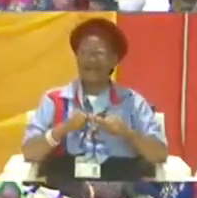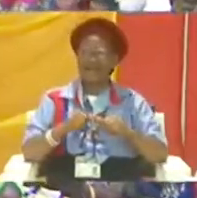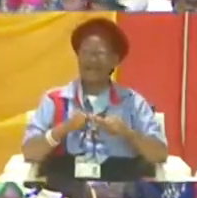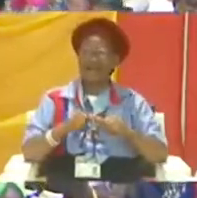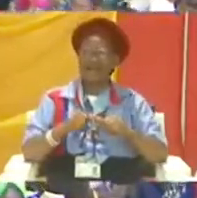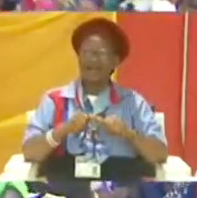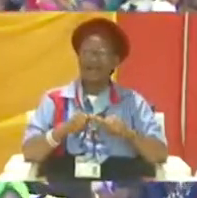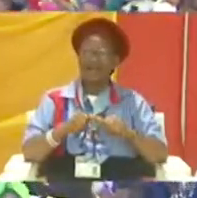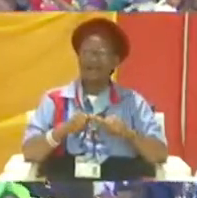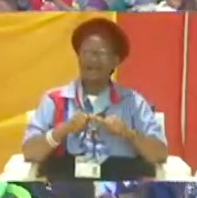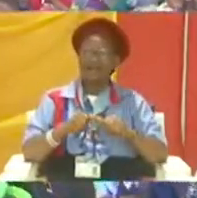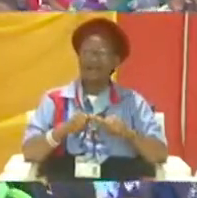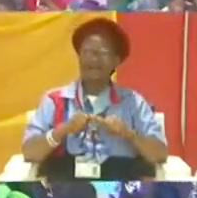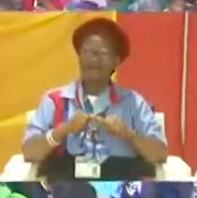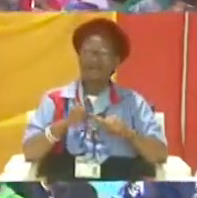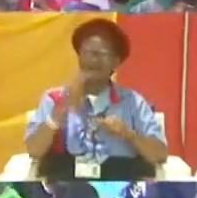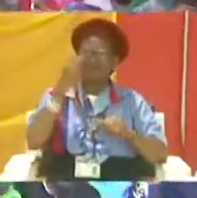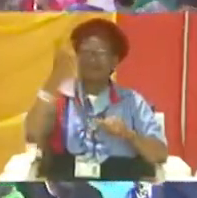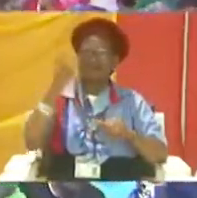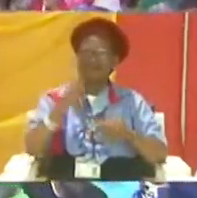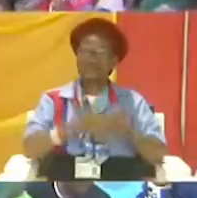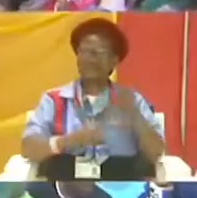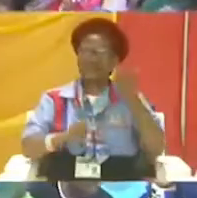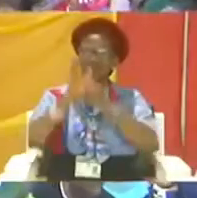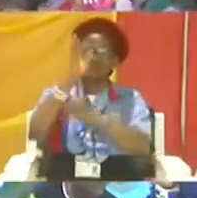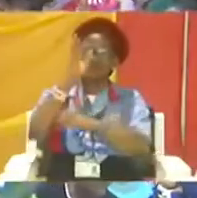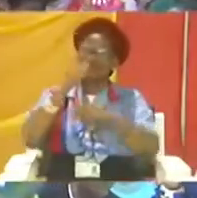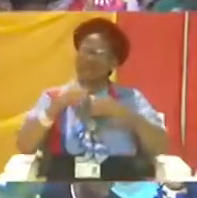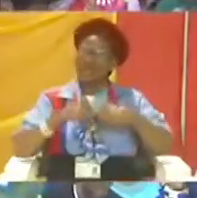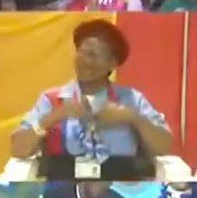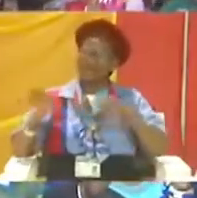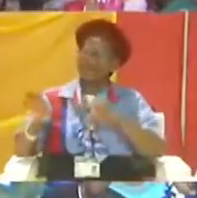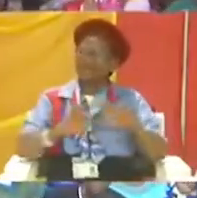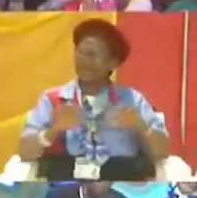how good God can be. Look at